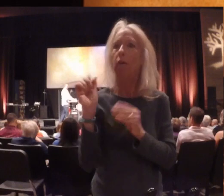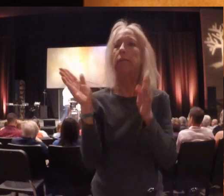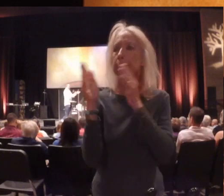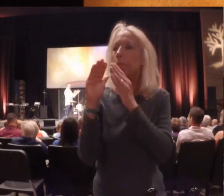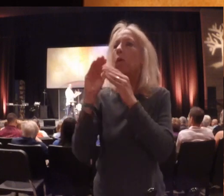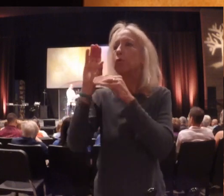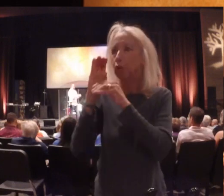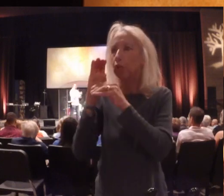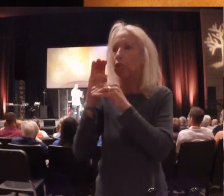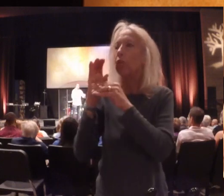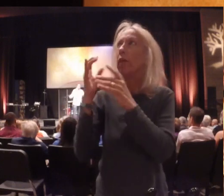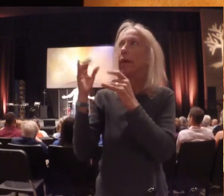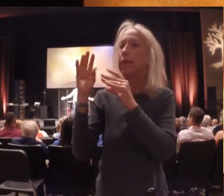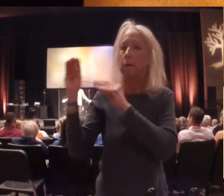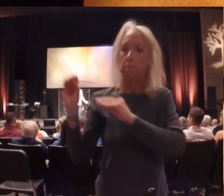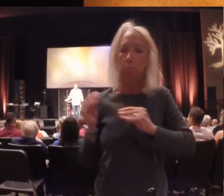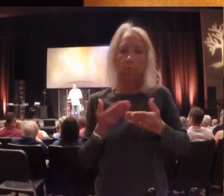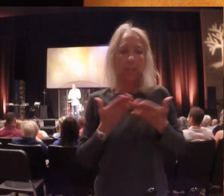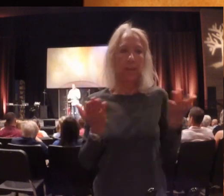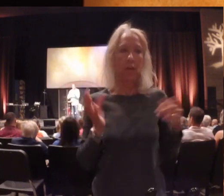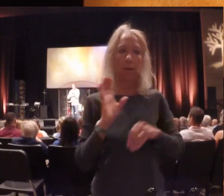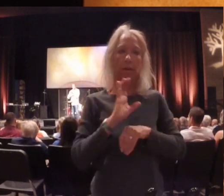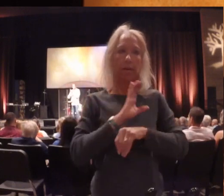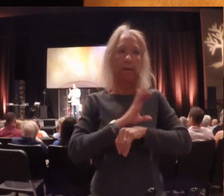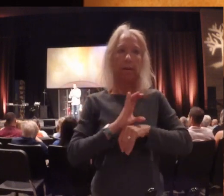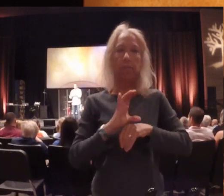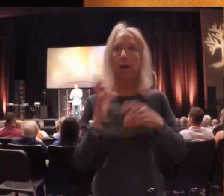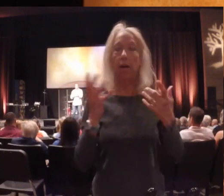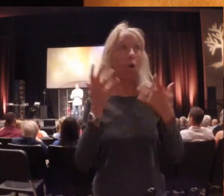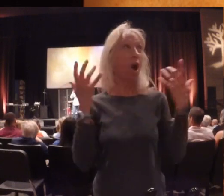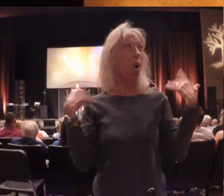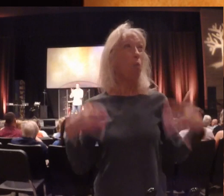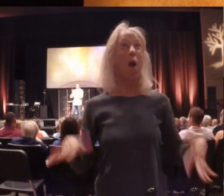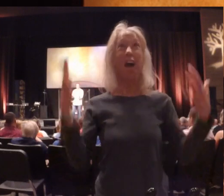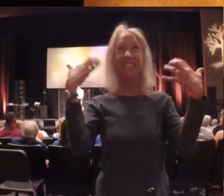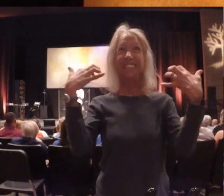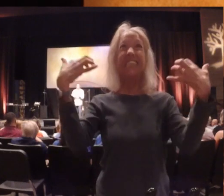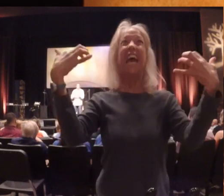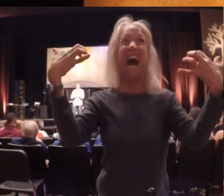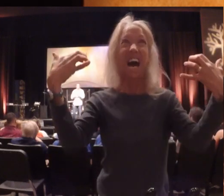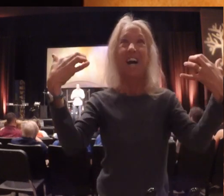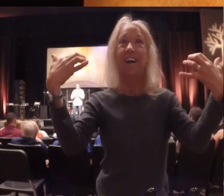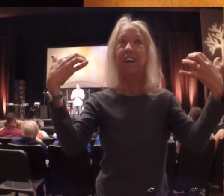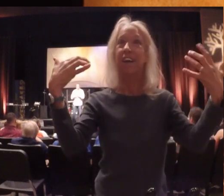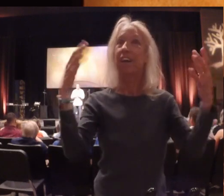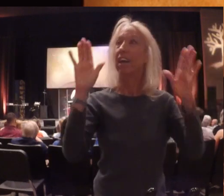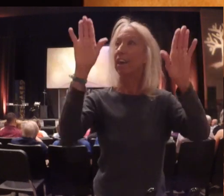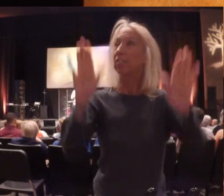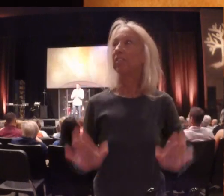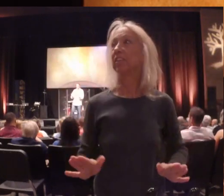another small church, and we saw things grow. And then he brings me to Denver, Colorado, and here we are, you know, leading worship for 1,000+